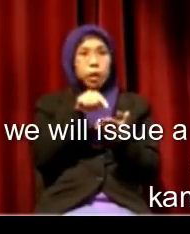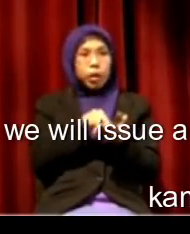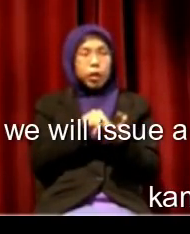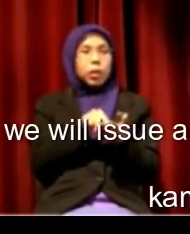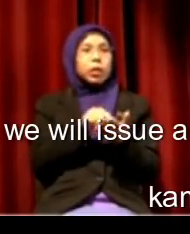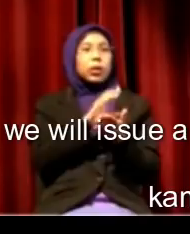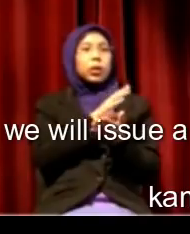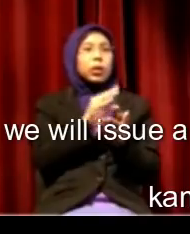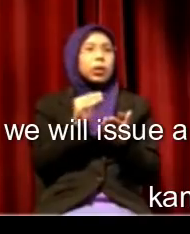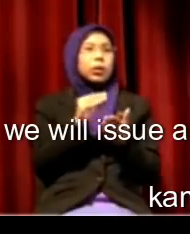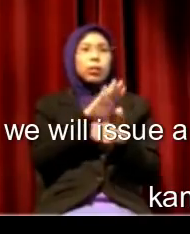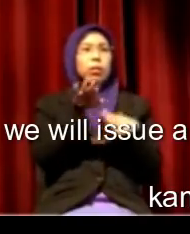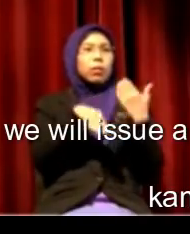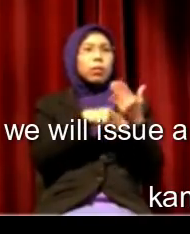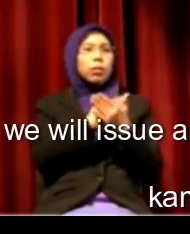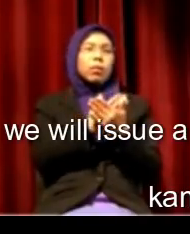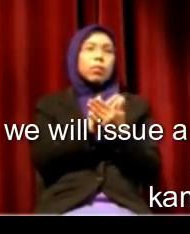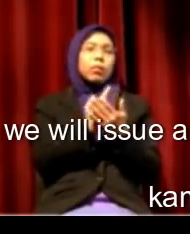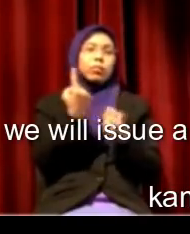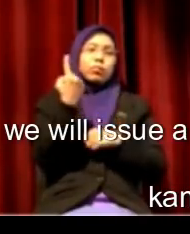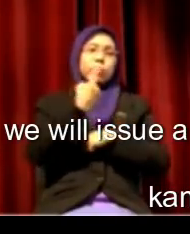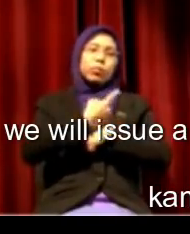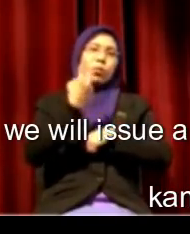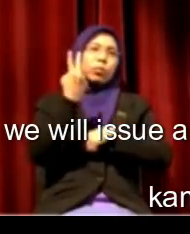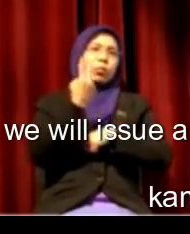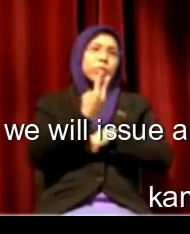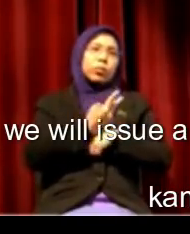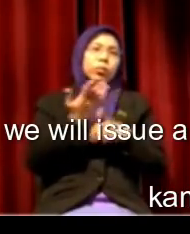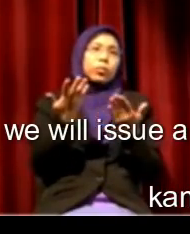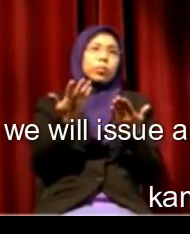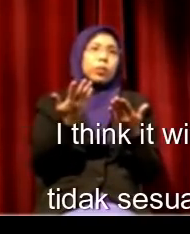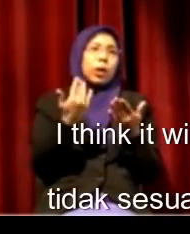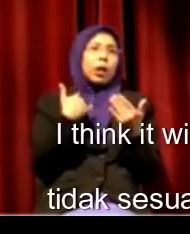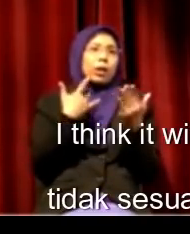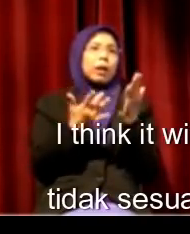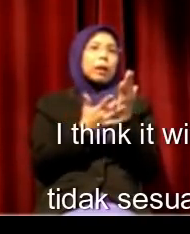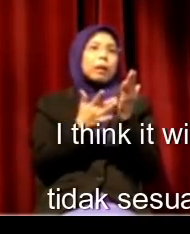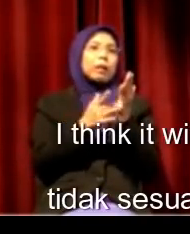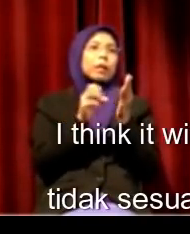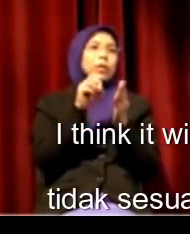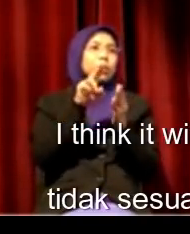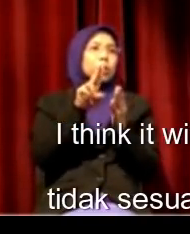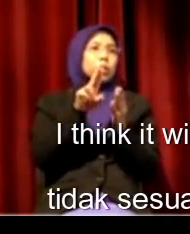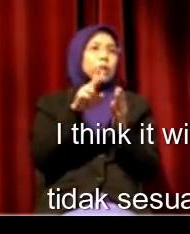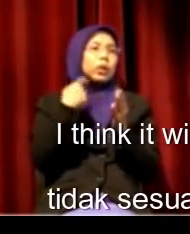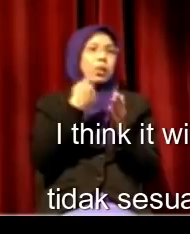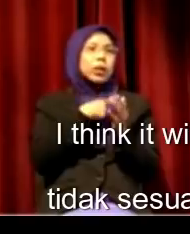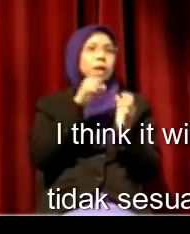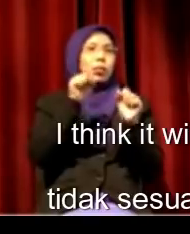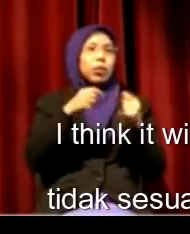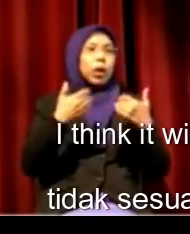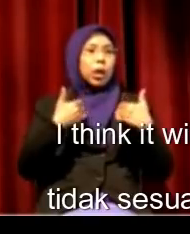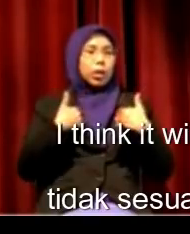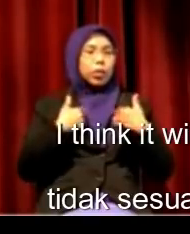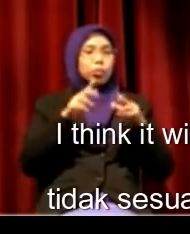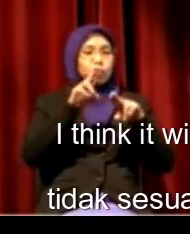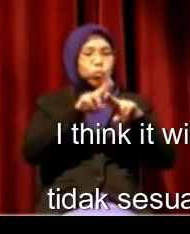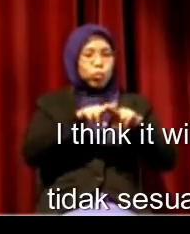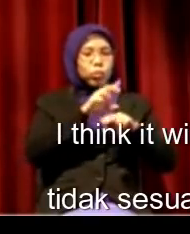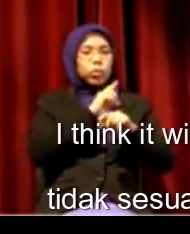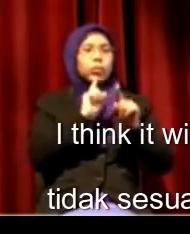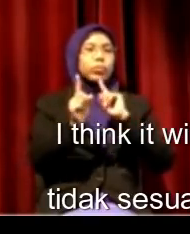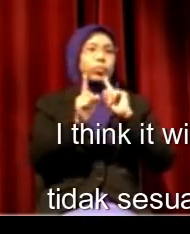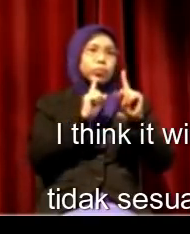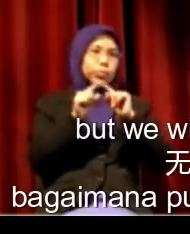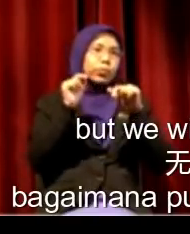statement in a day or two addressing all these technical issues. I think it will be too technical here to talk about these